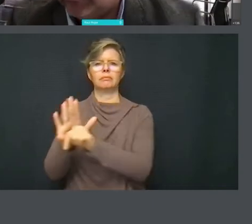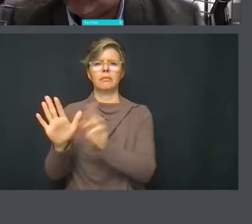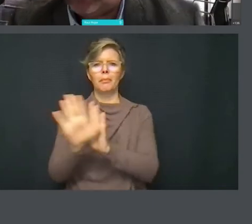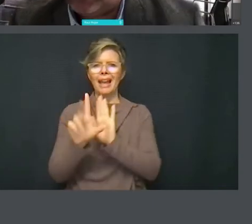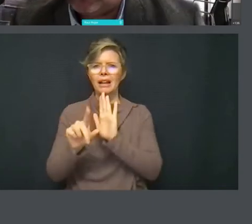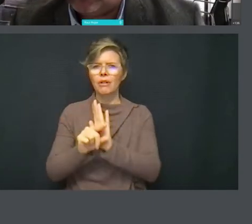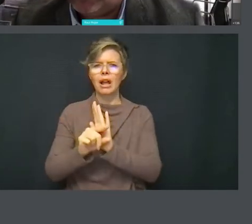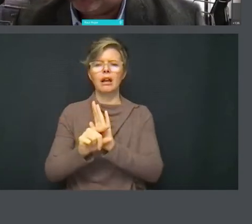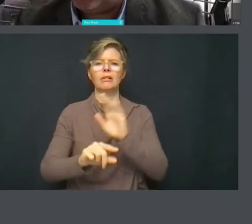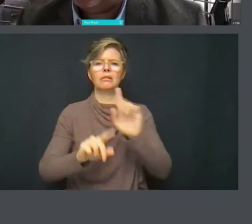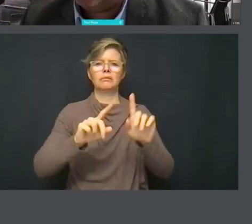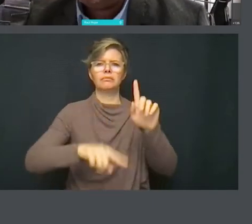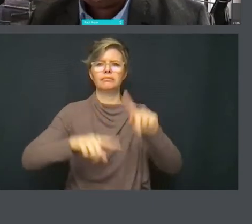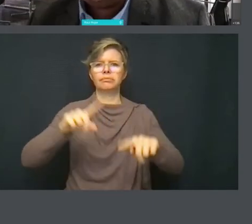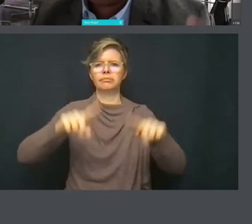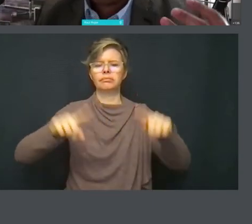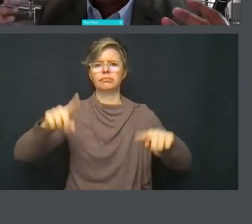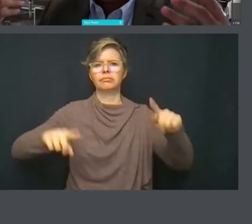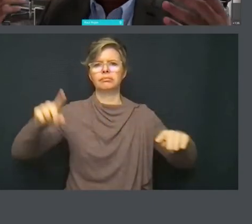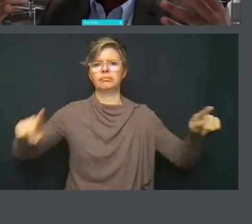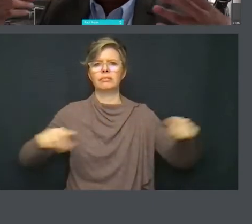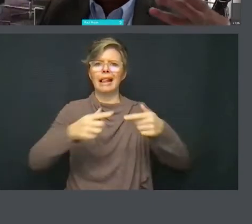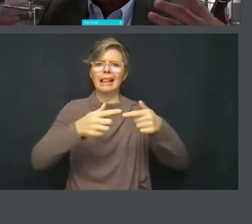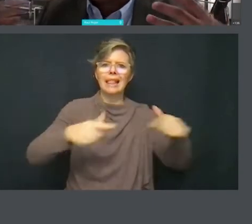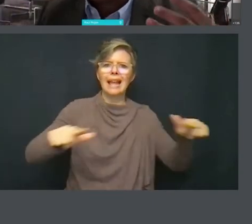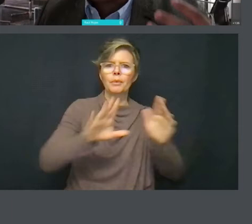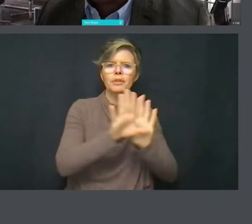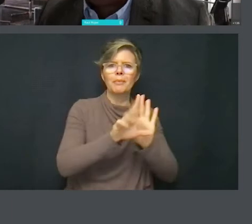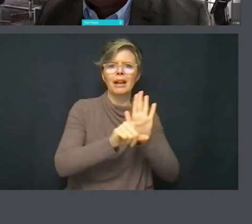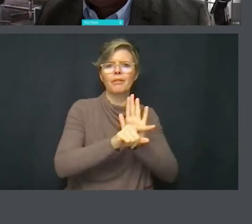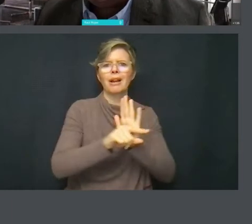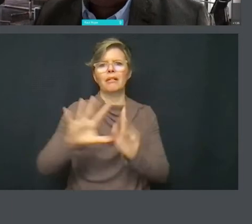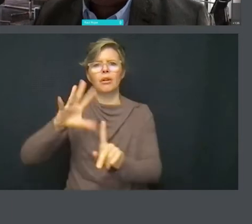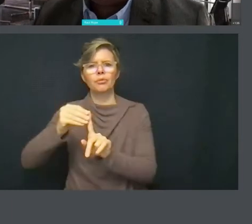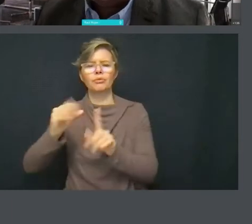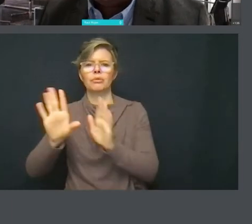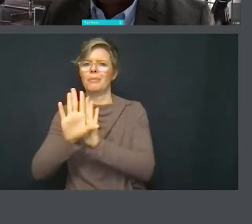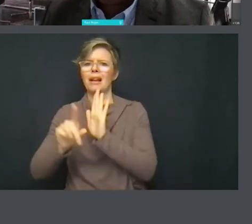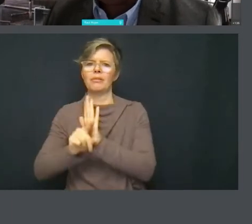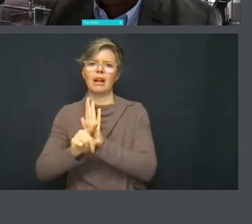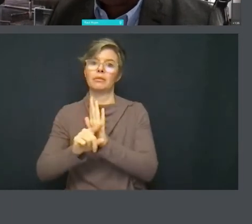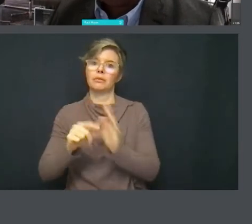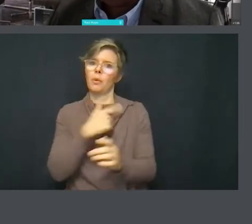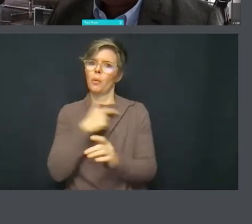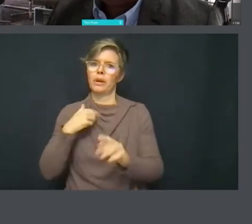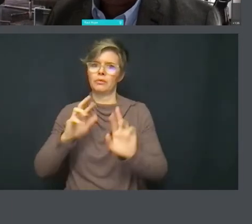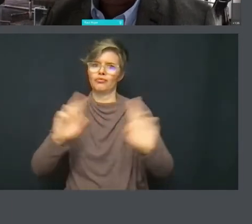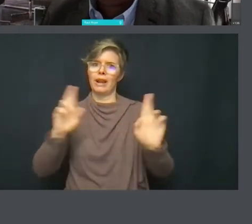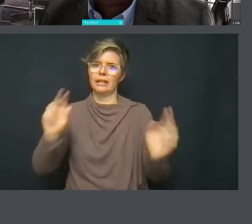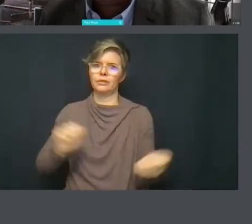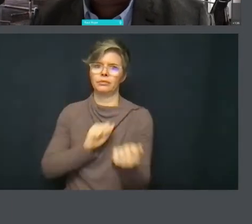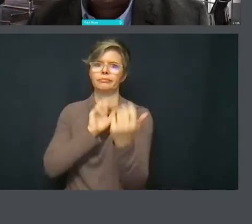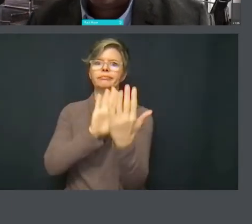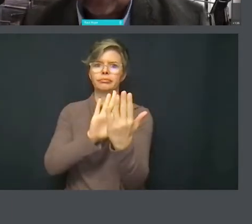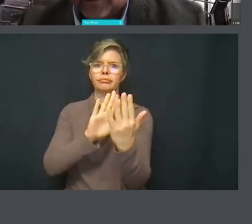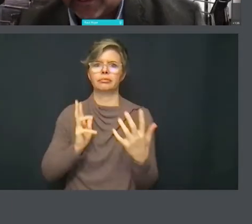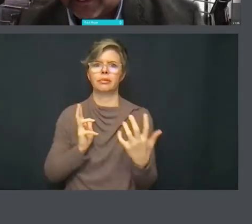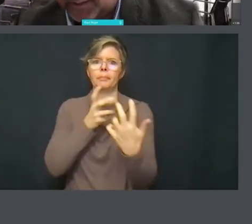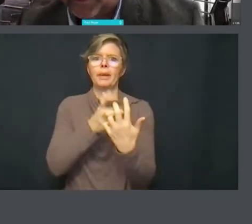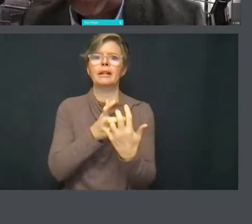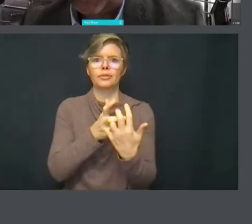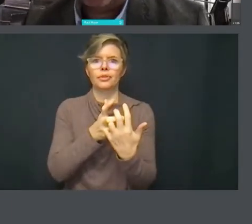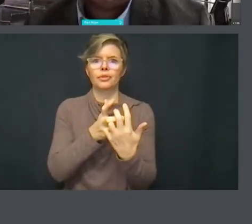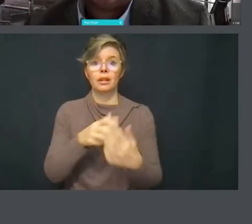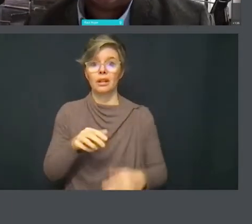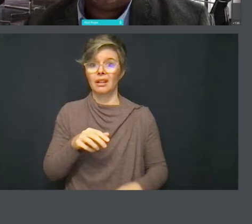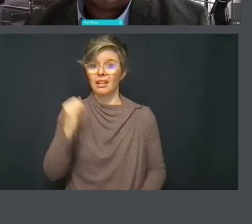backgrounds. But I think the really important part is if you're not already having to serve bilingual speakers, you probably will at